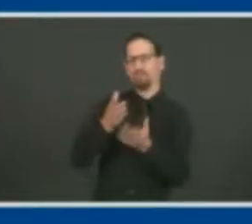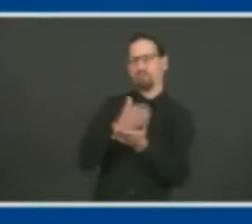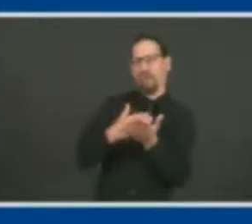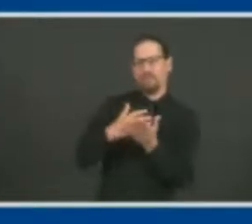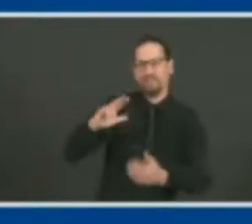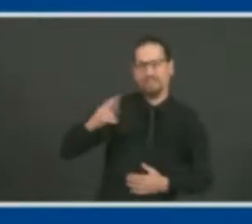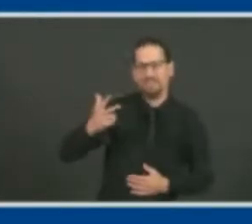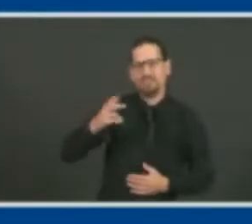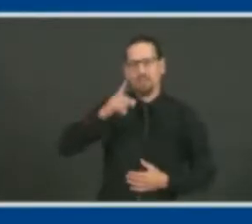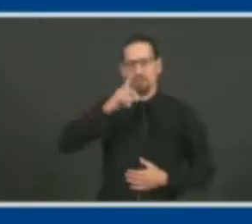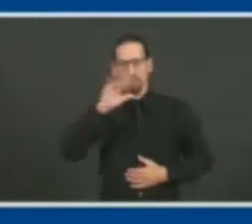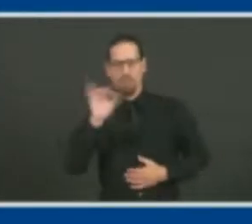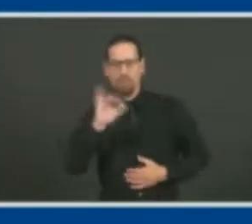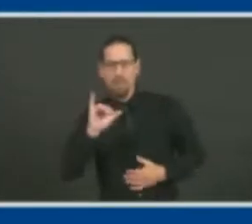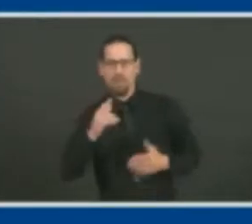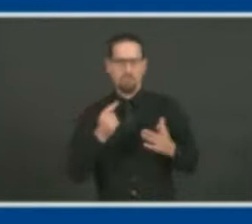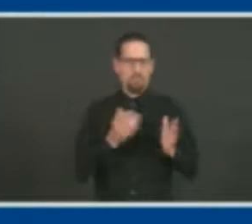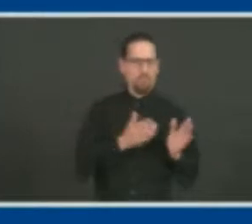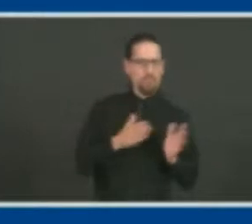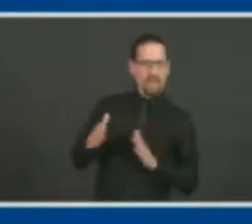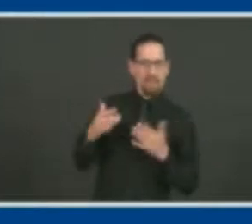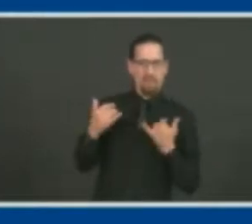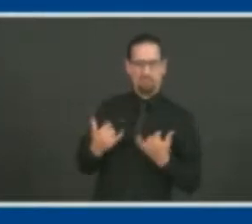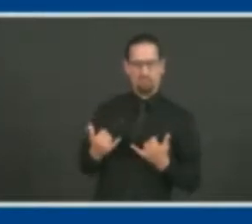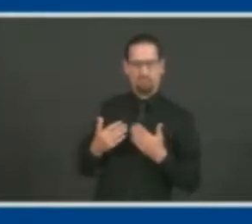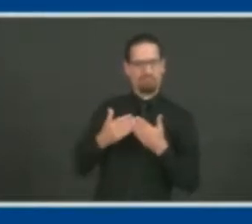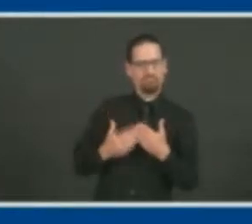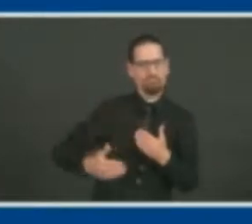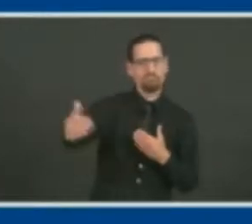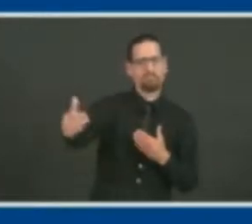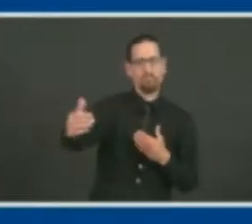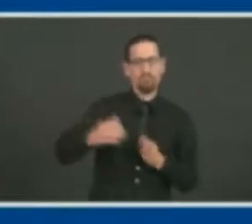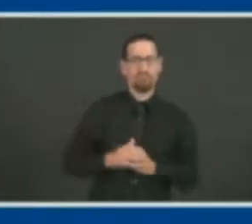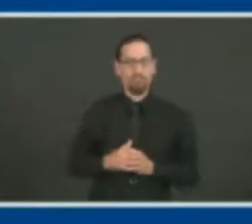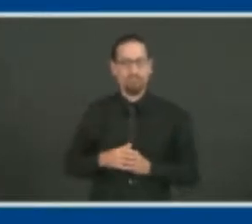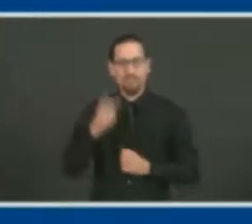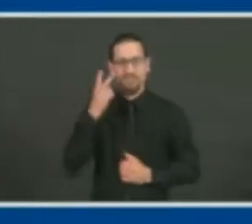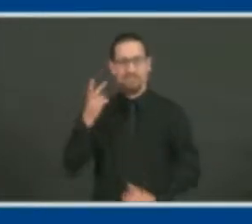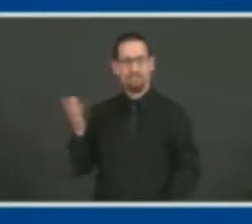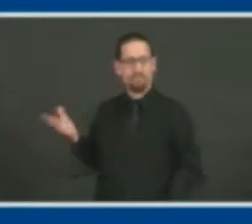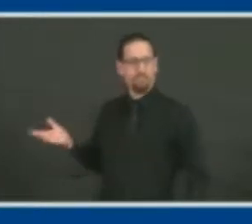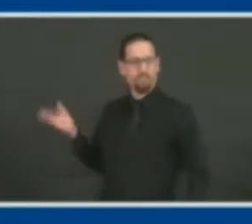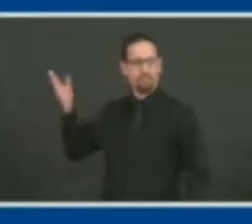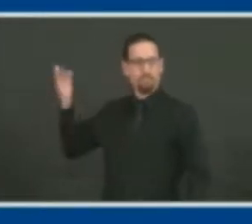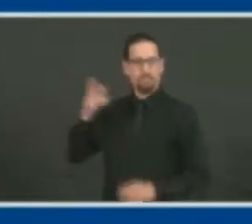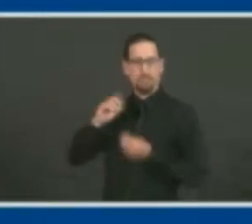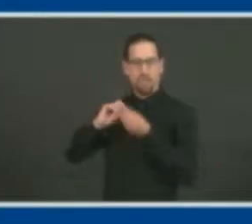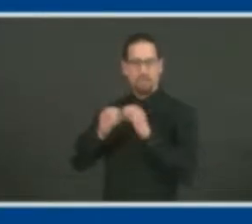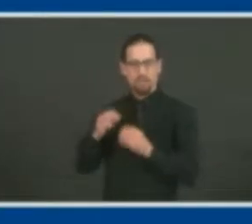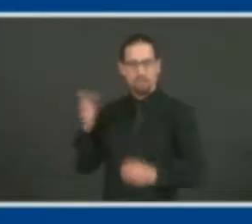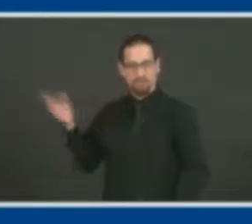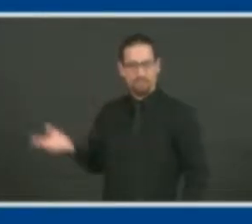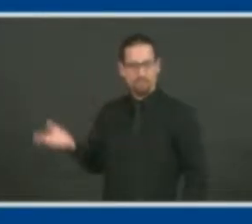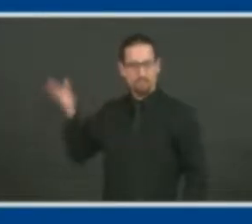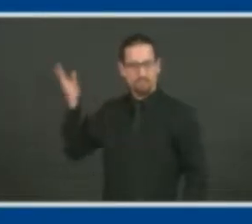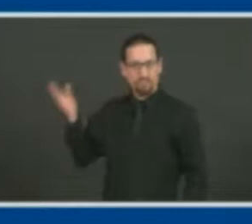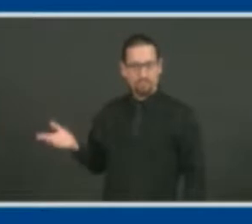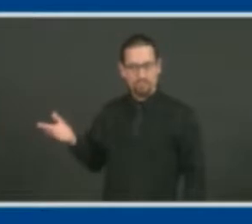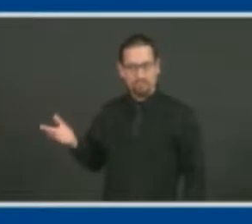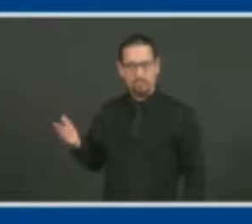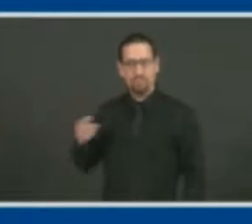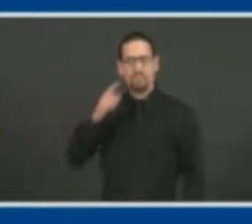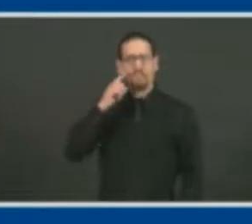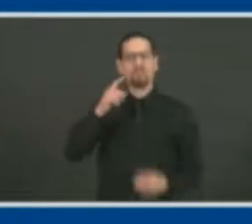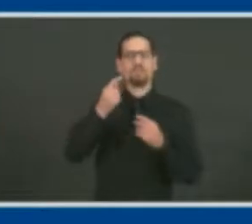go from here. If you look at the data over the past couple of days, you'll see a small